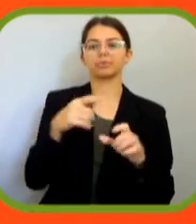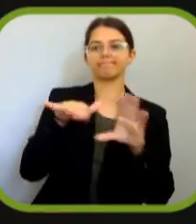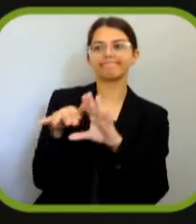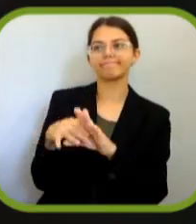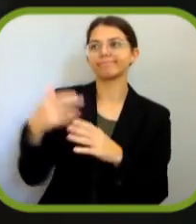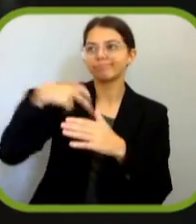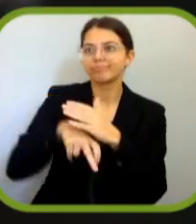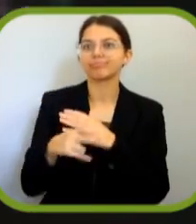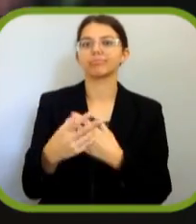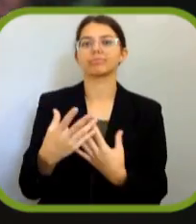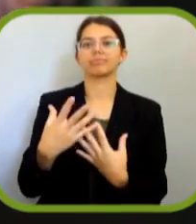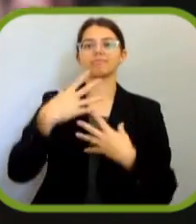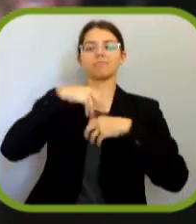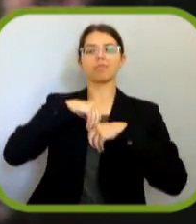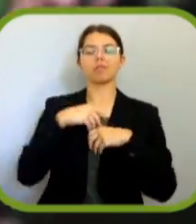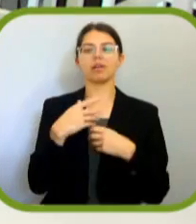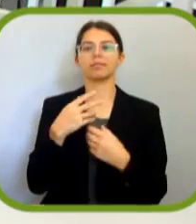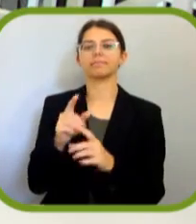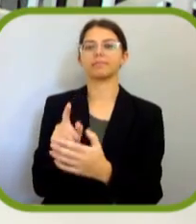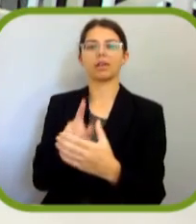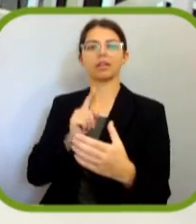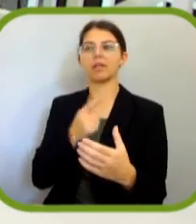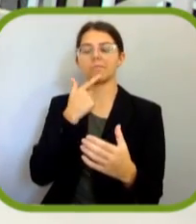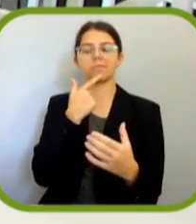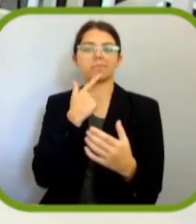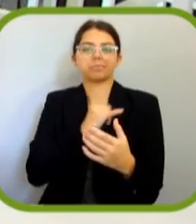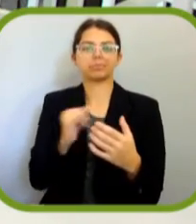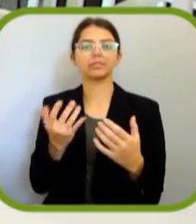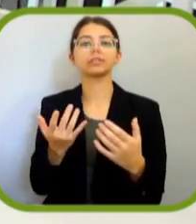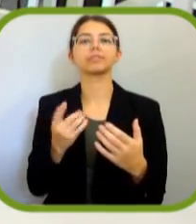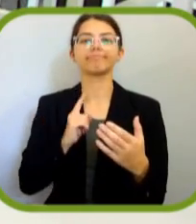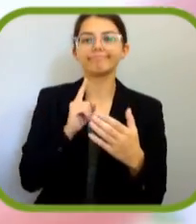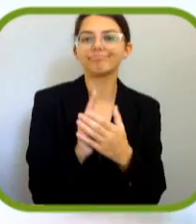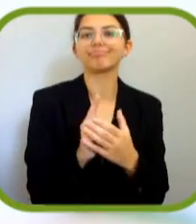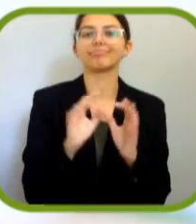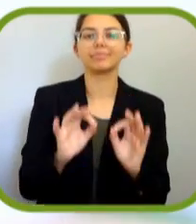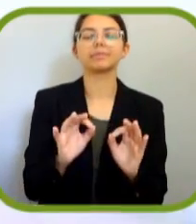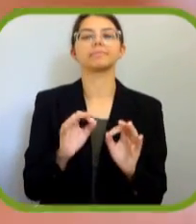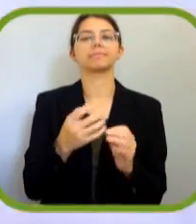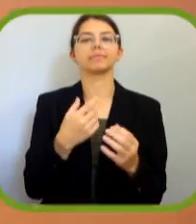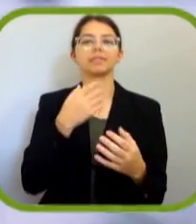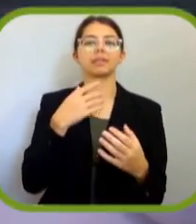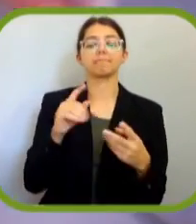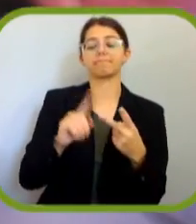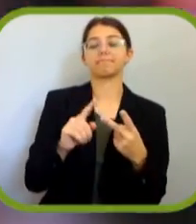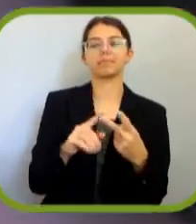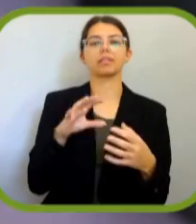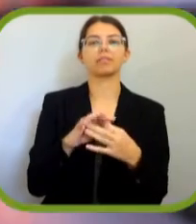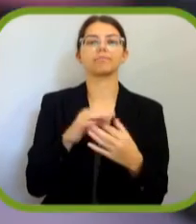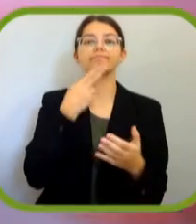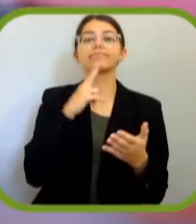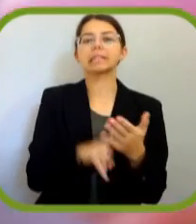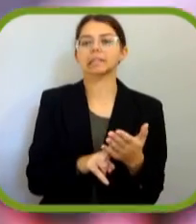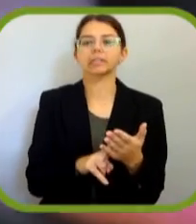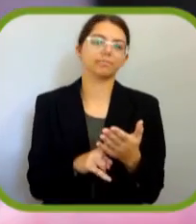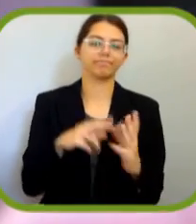the experience, that you're not watching it from outside. The second idea I just mentioned is about the concept of reality. When you